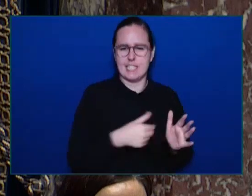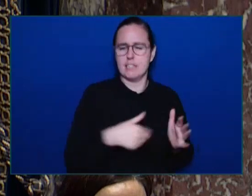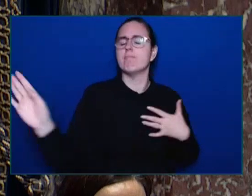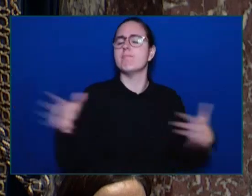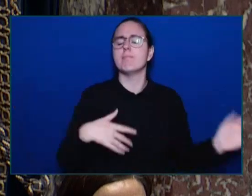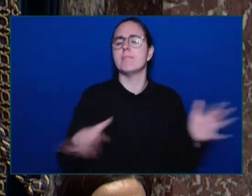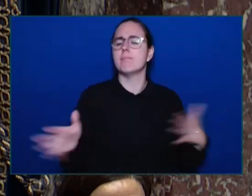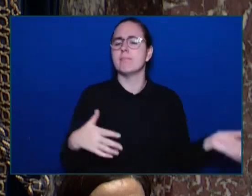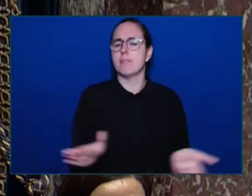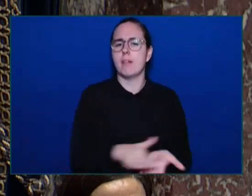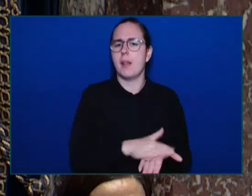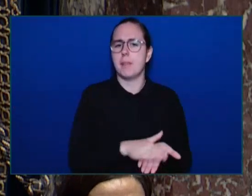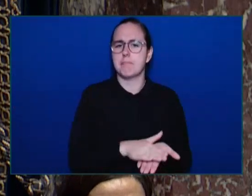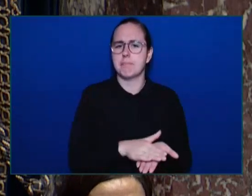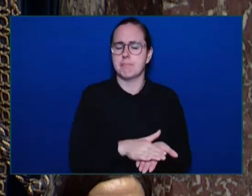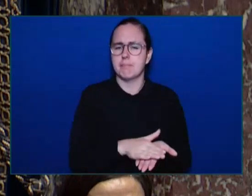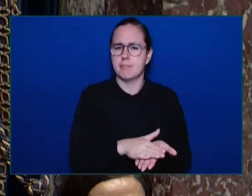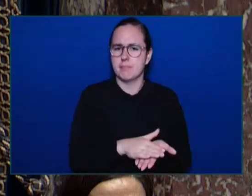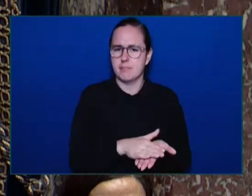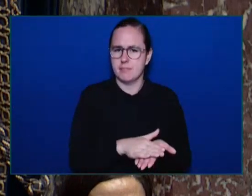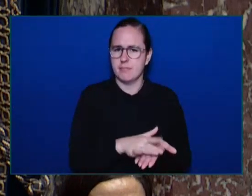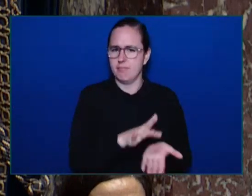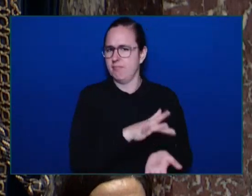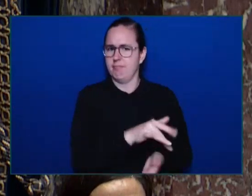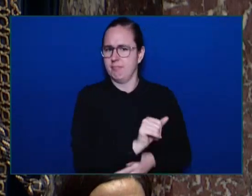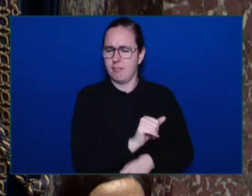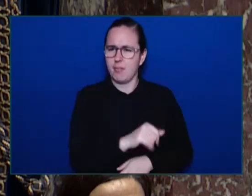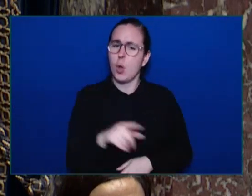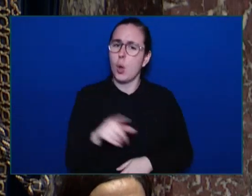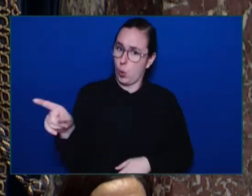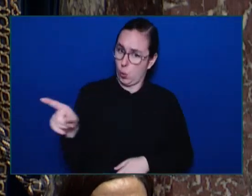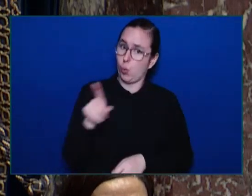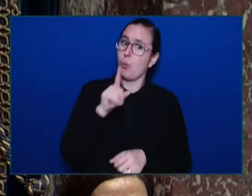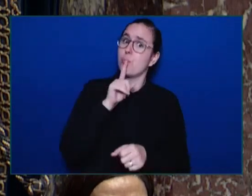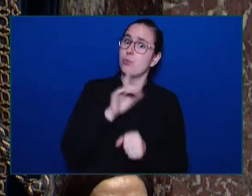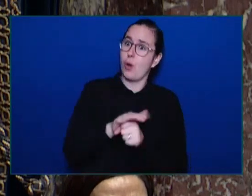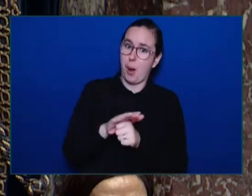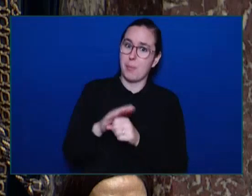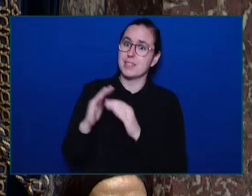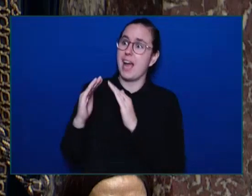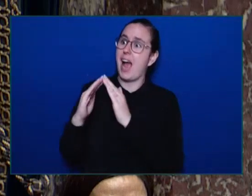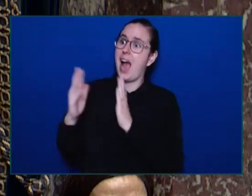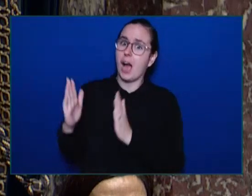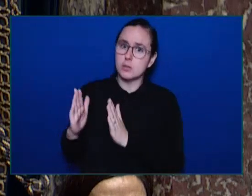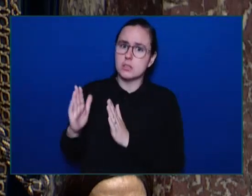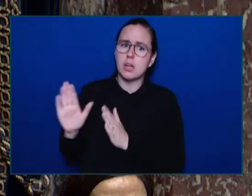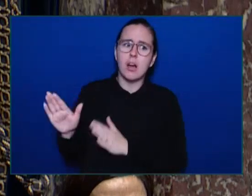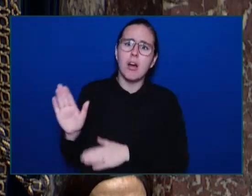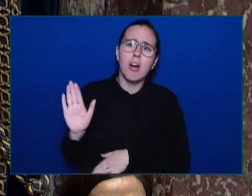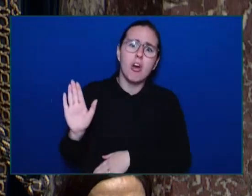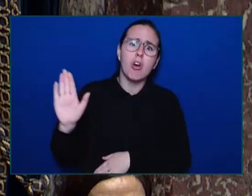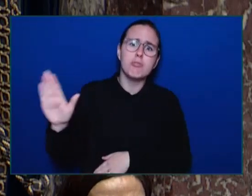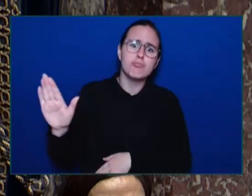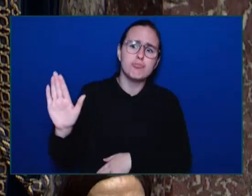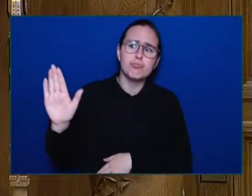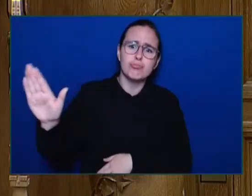the end of June, today, for every person that is being displaced by this action in downtown Vancouver today?